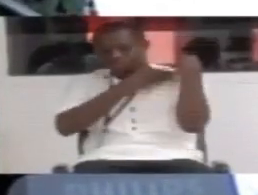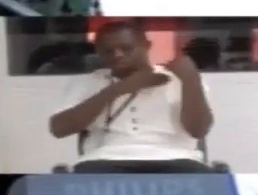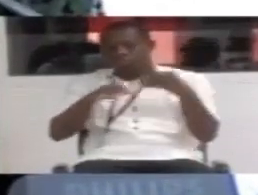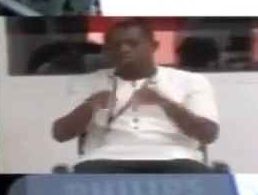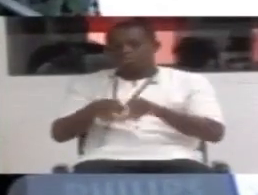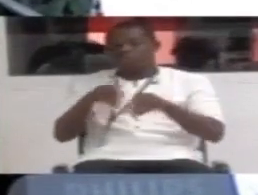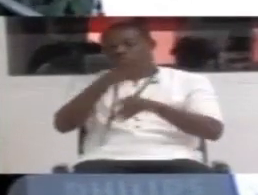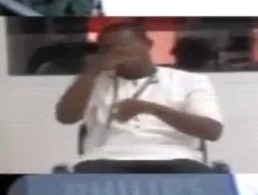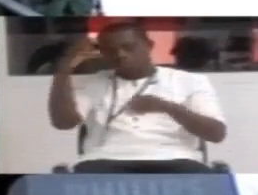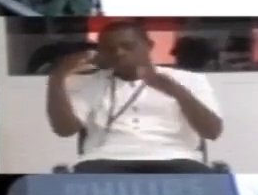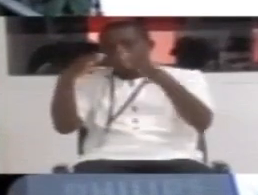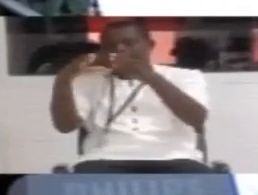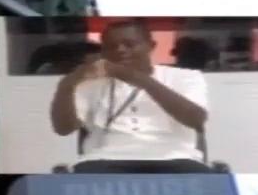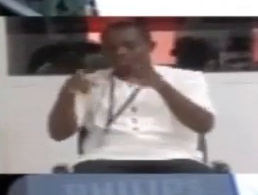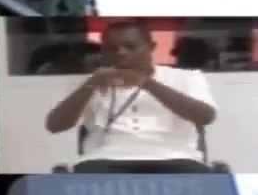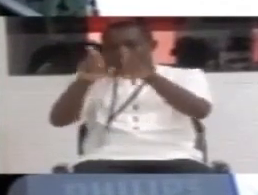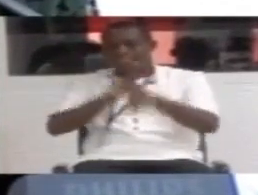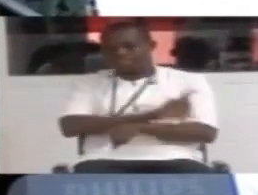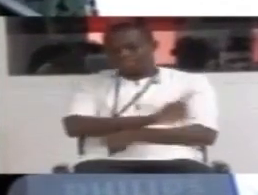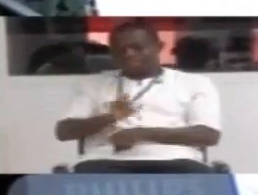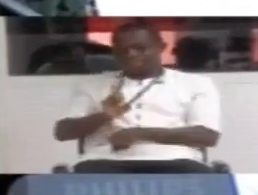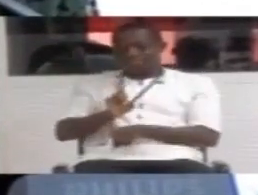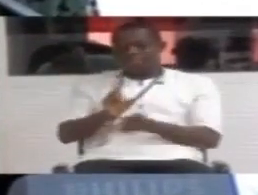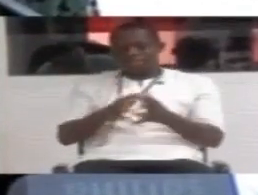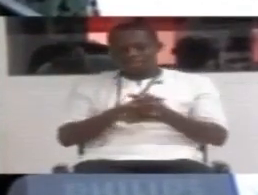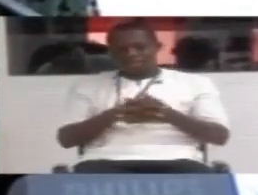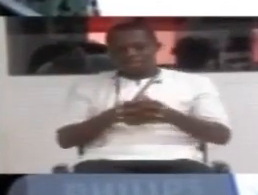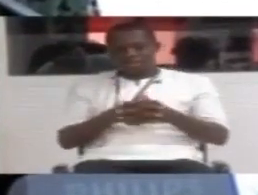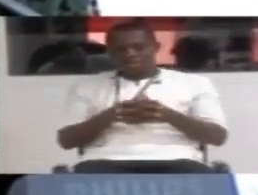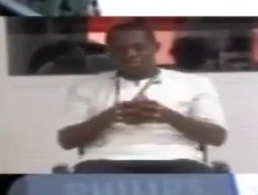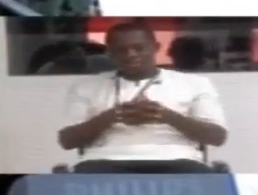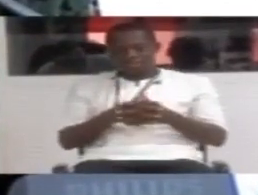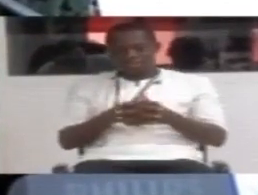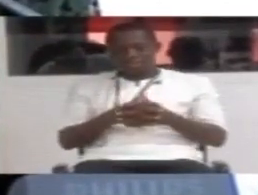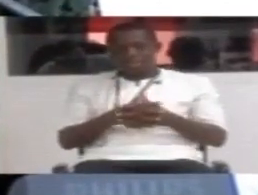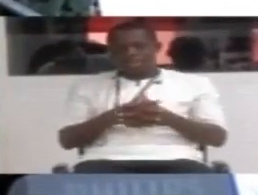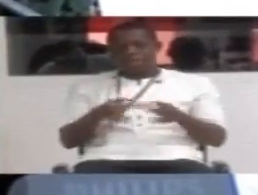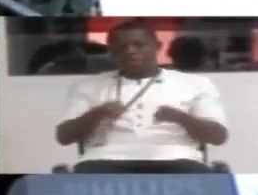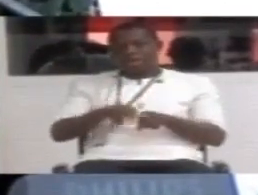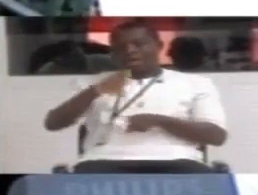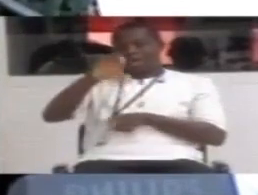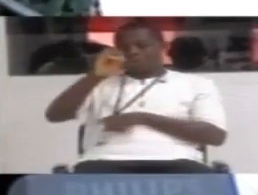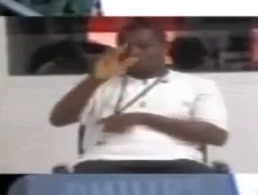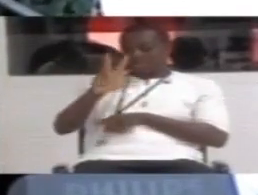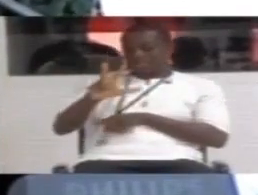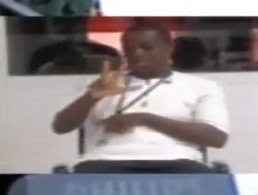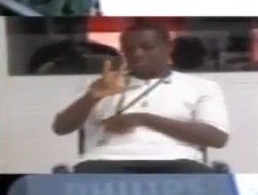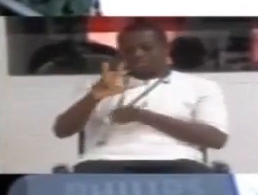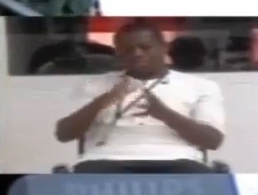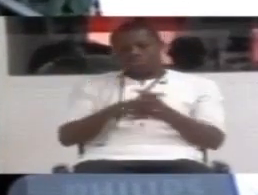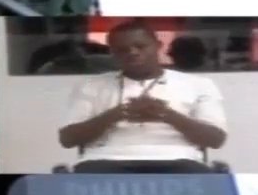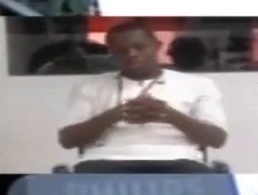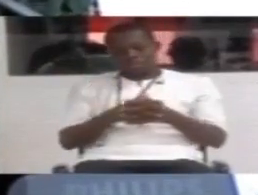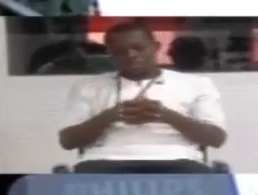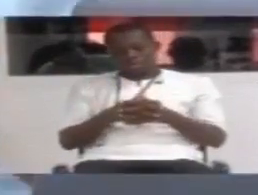I only participated with them in the operation dédd rôle. Dédd rôle, R-O-W. All right.